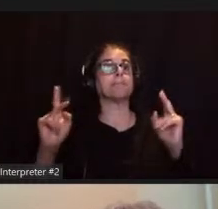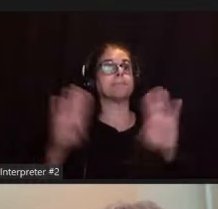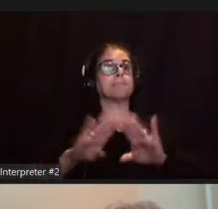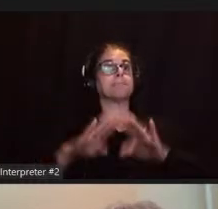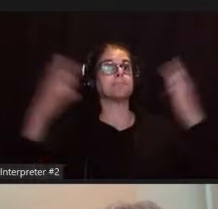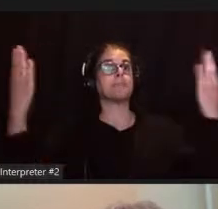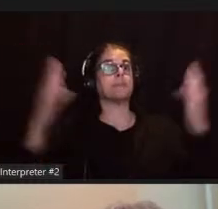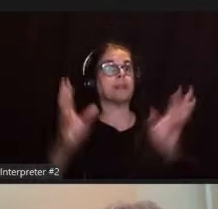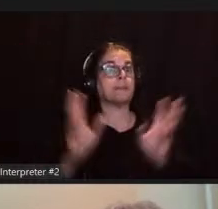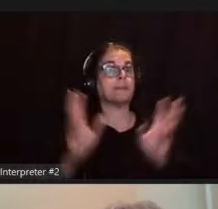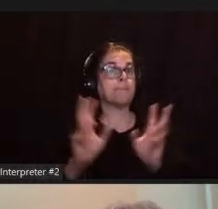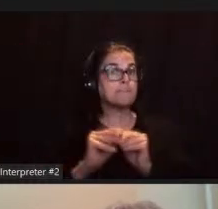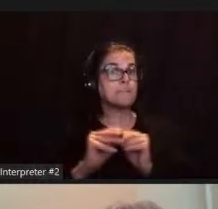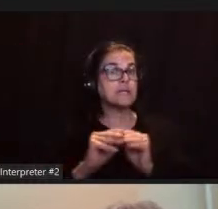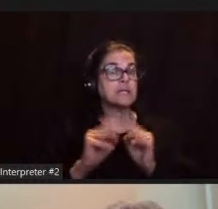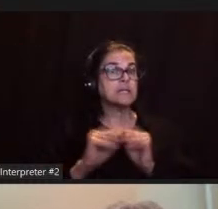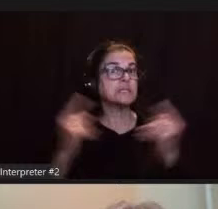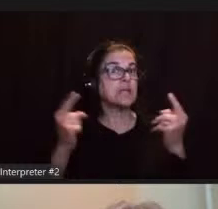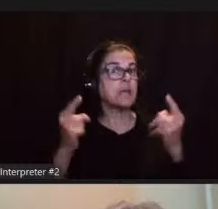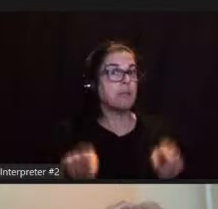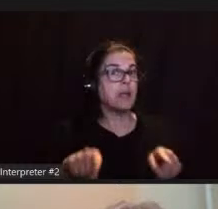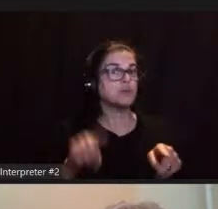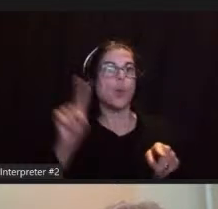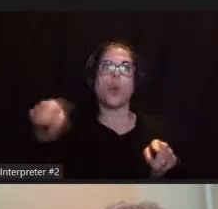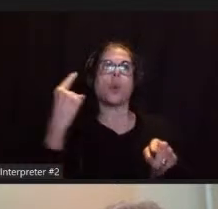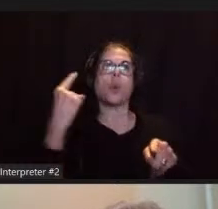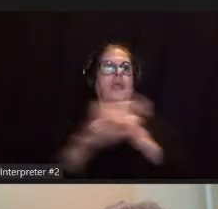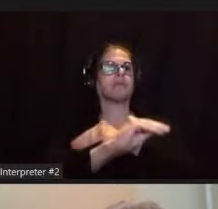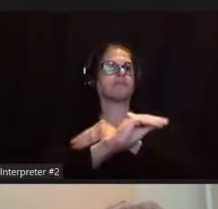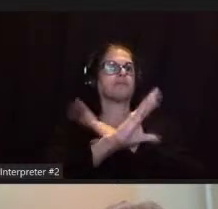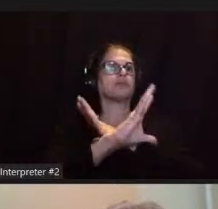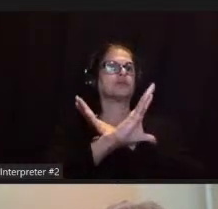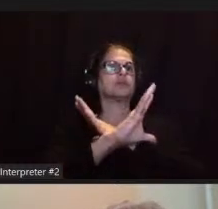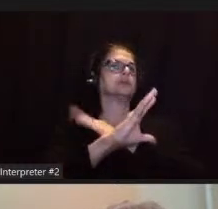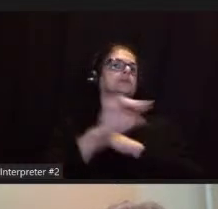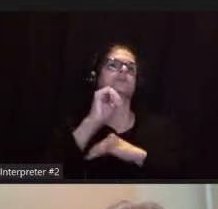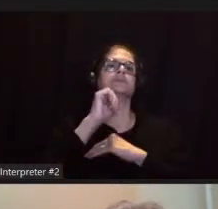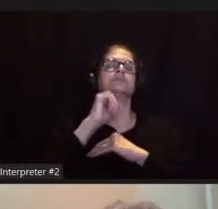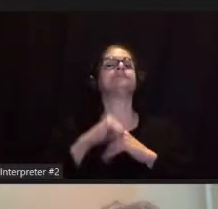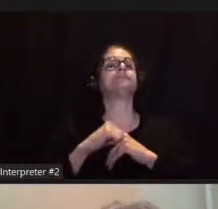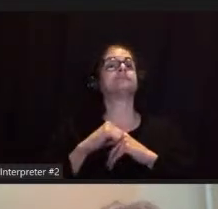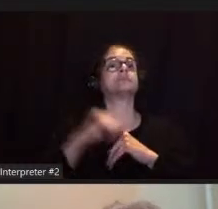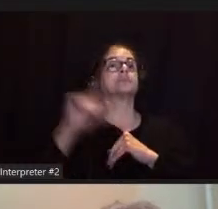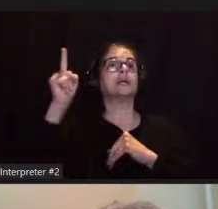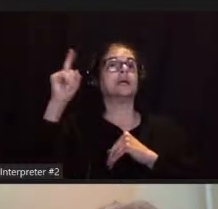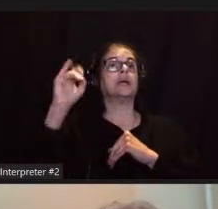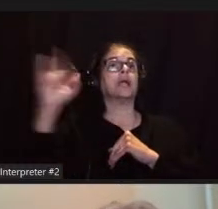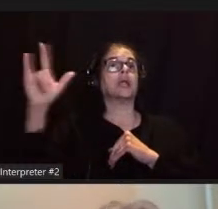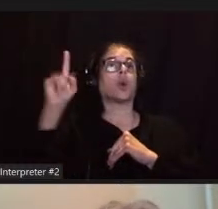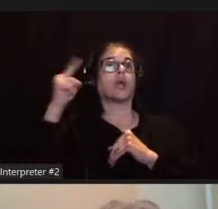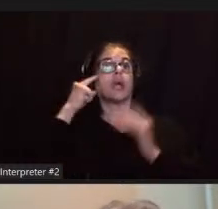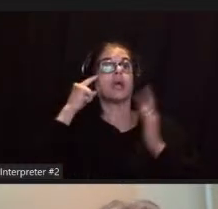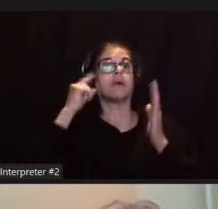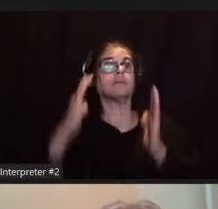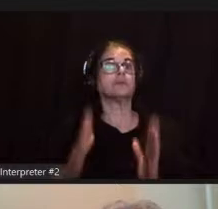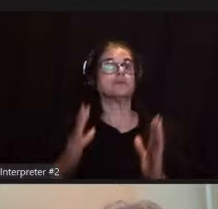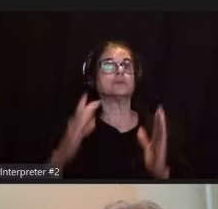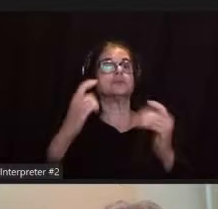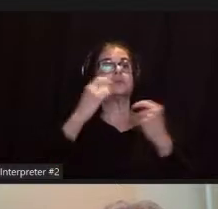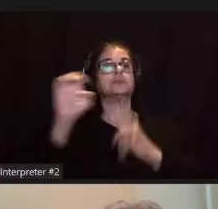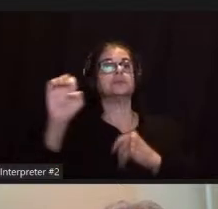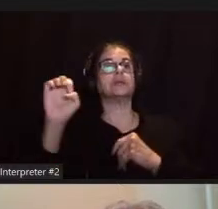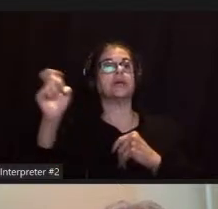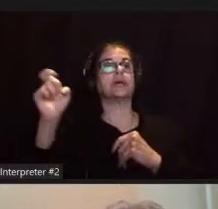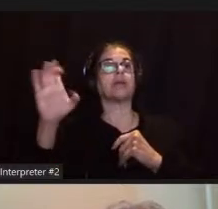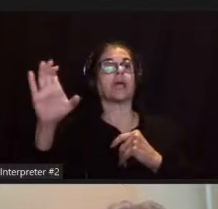2020, will take place only virtually. Illinois Governor J.B. Pritzker's Executive Order